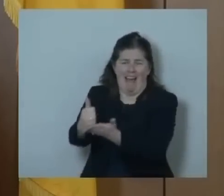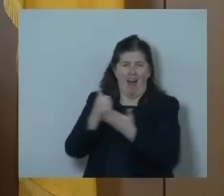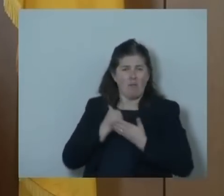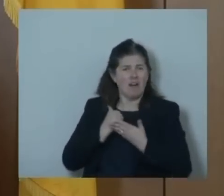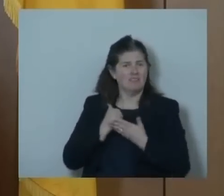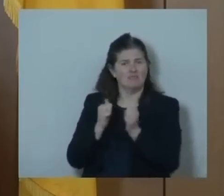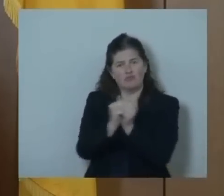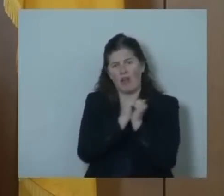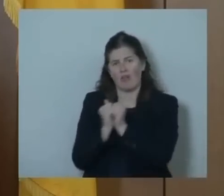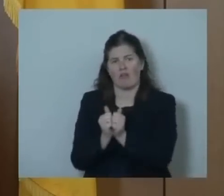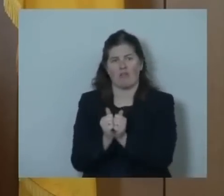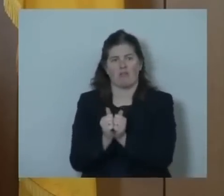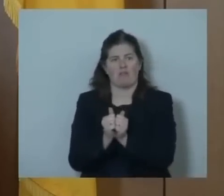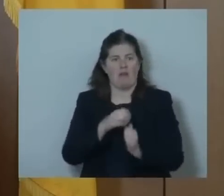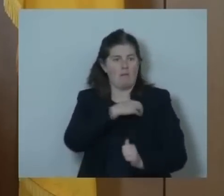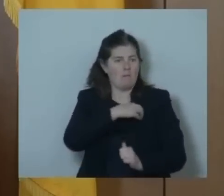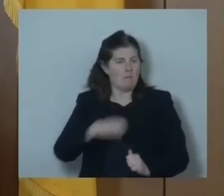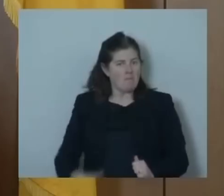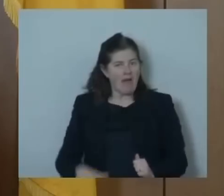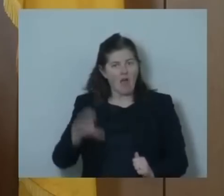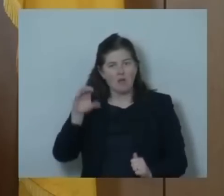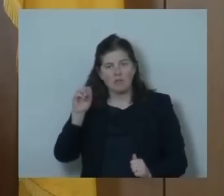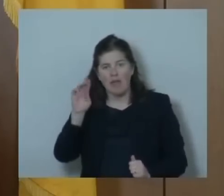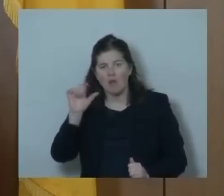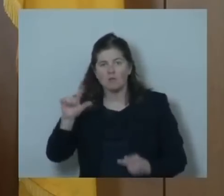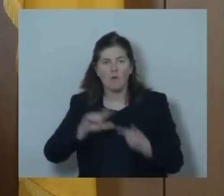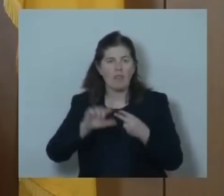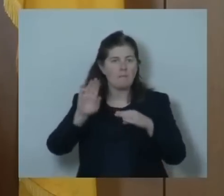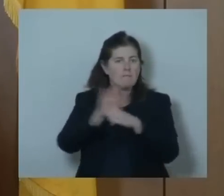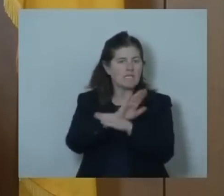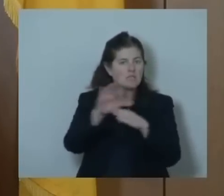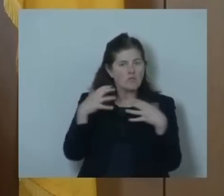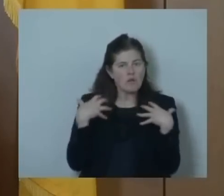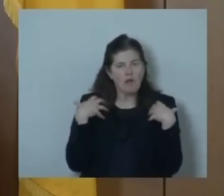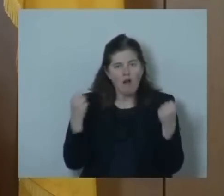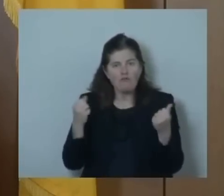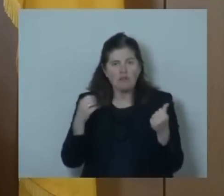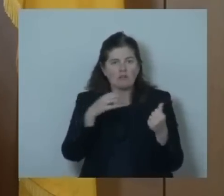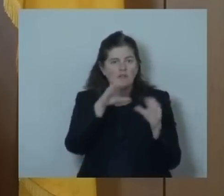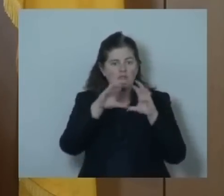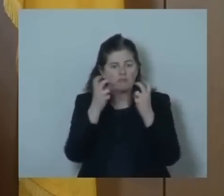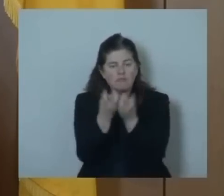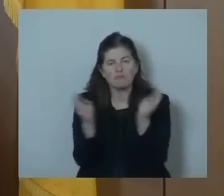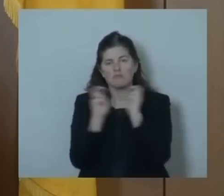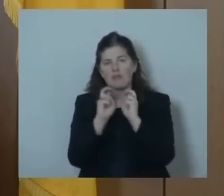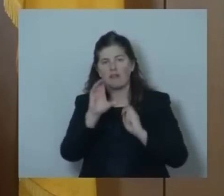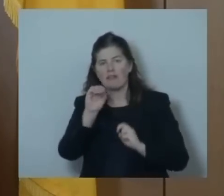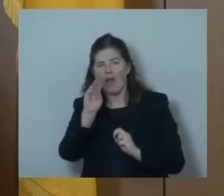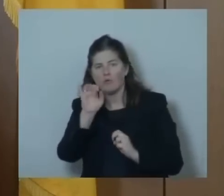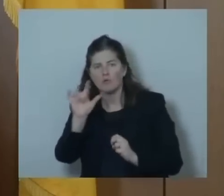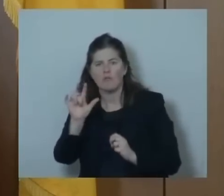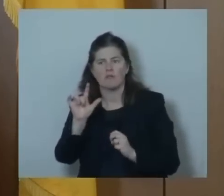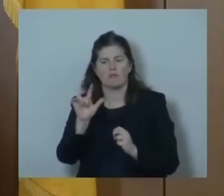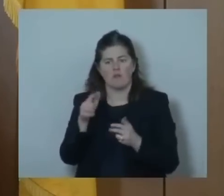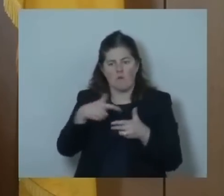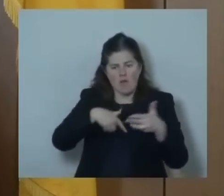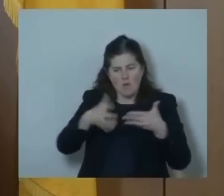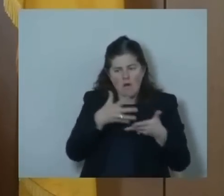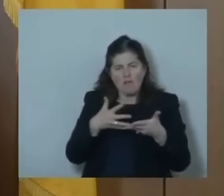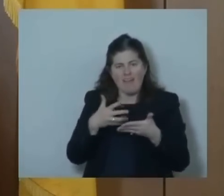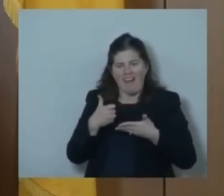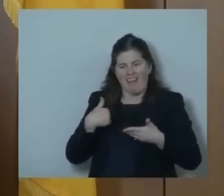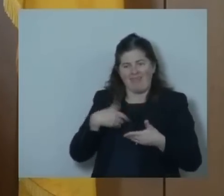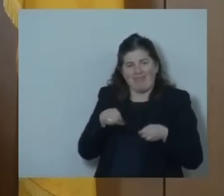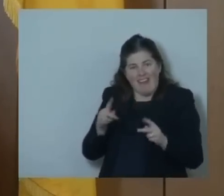platform. Mayor's Council, Business Recovery, Economic Recovery Council, let us help you make the best